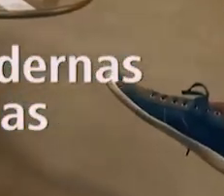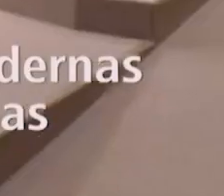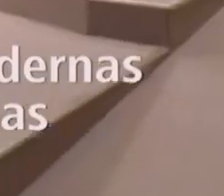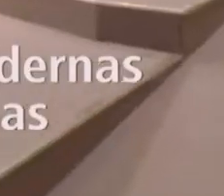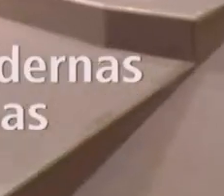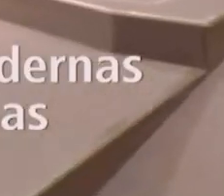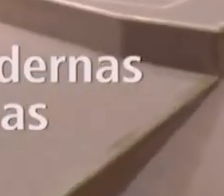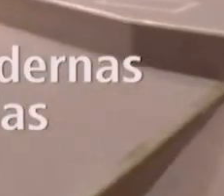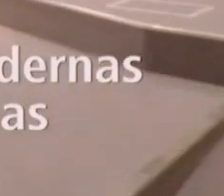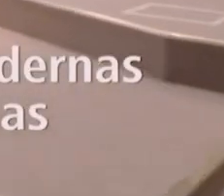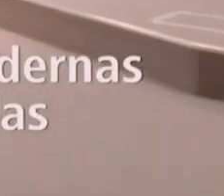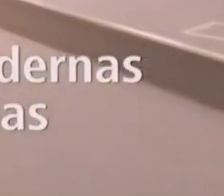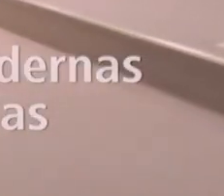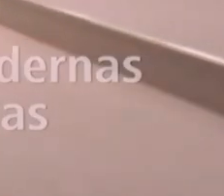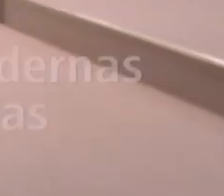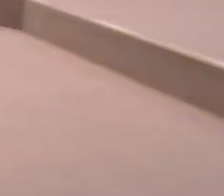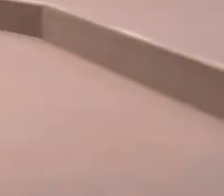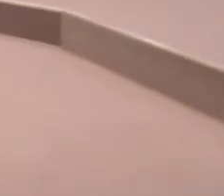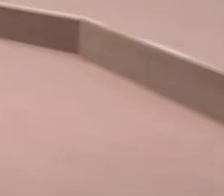planned and modern facilities,